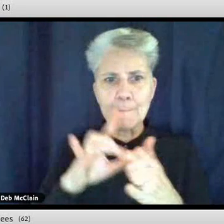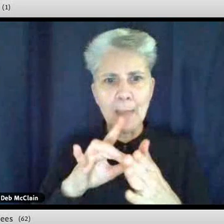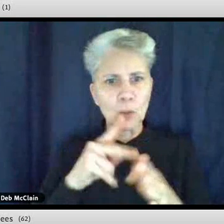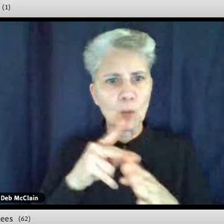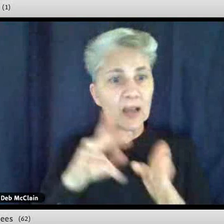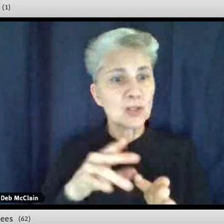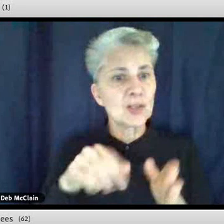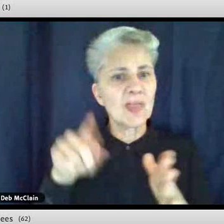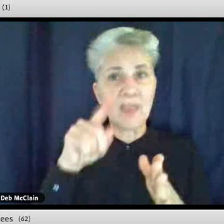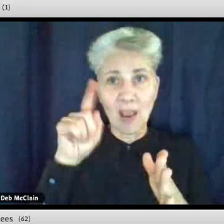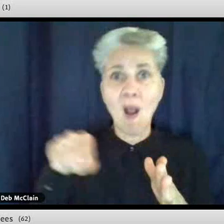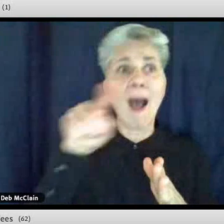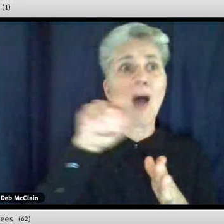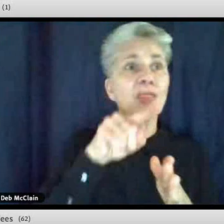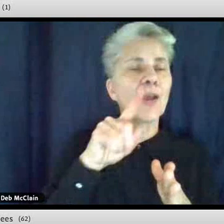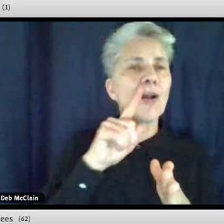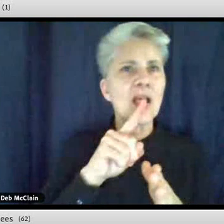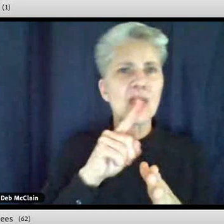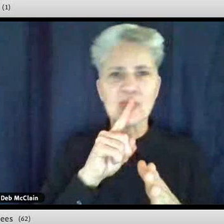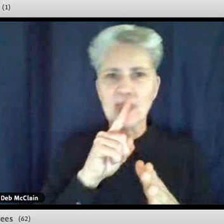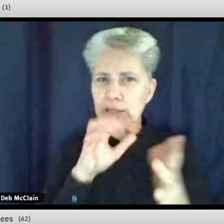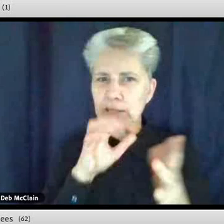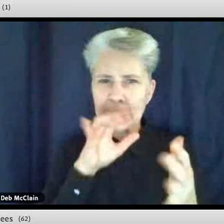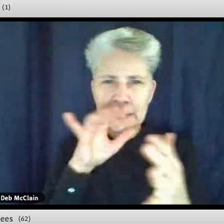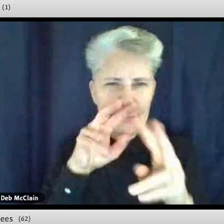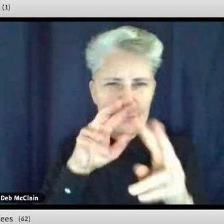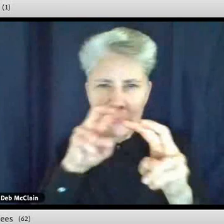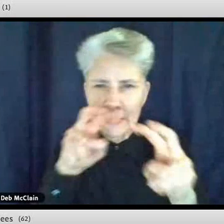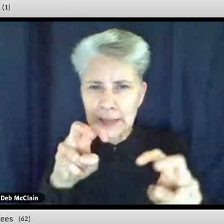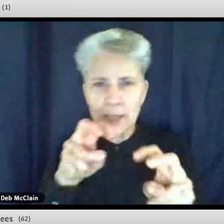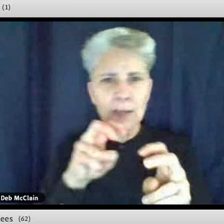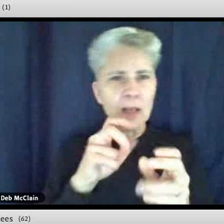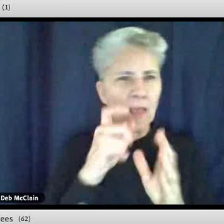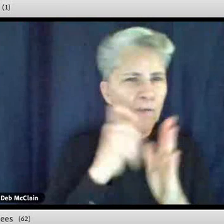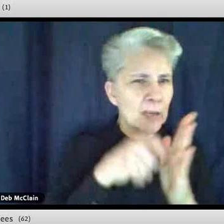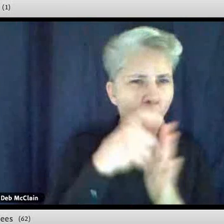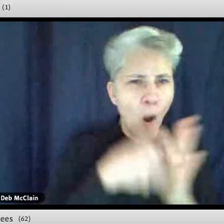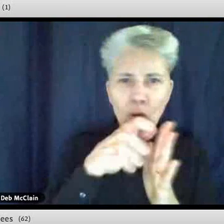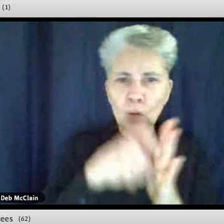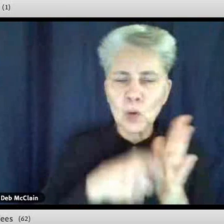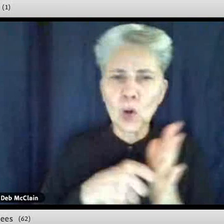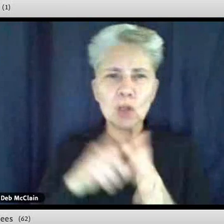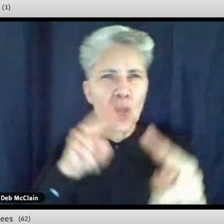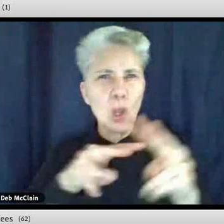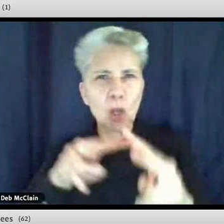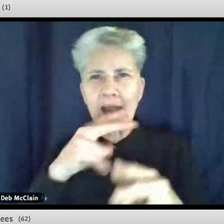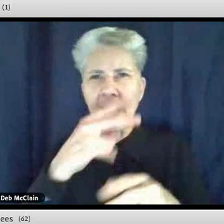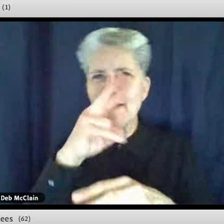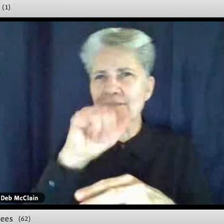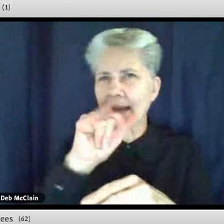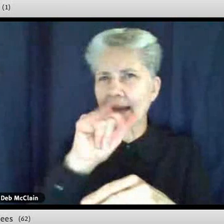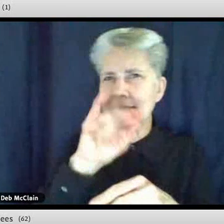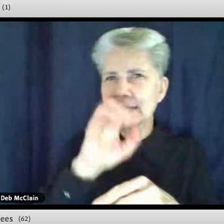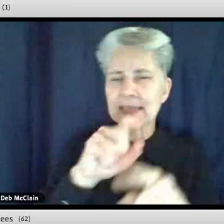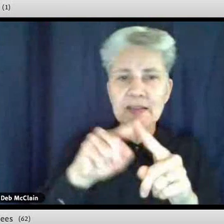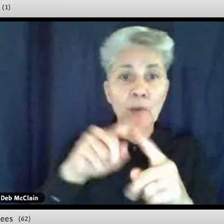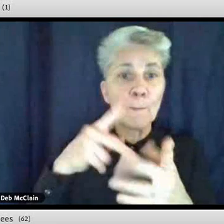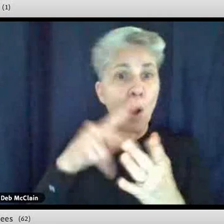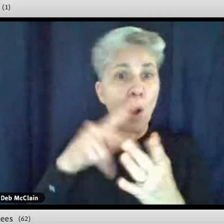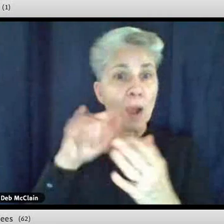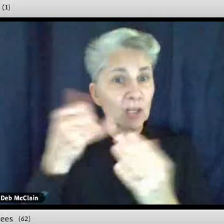think that the scientists, the medical professionals, they are out there and they're on it globally. They've produced a ton of